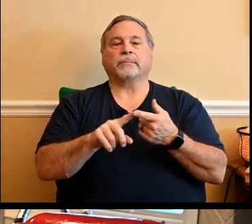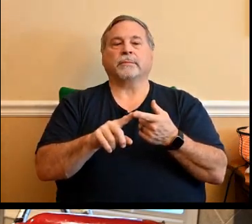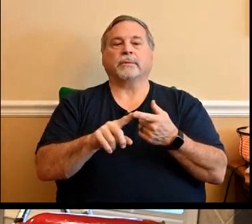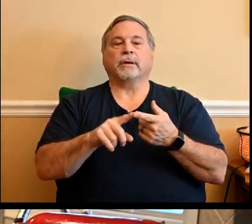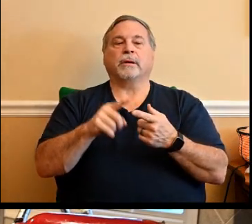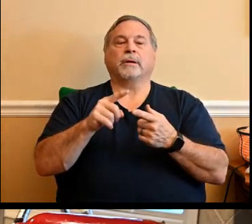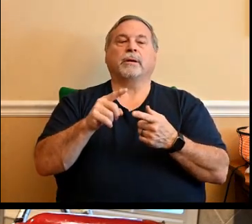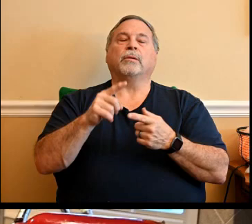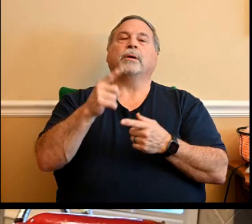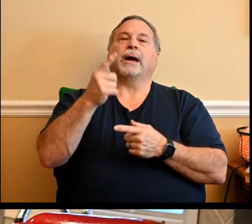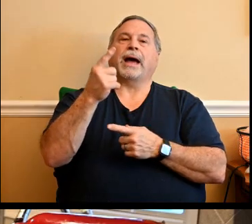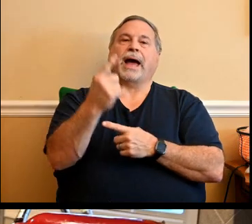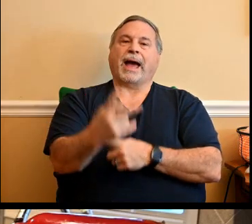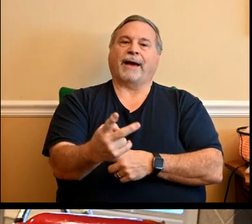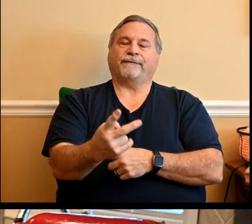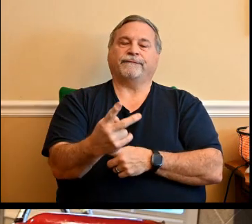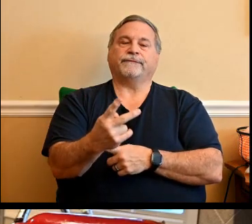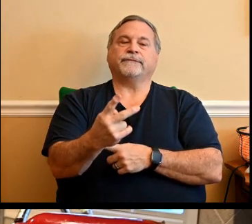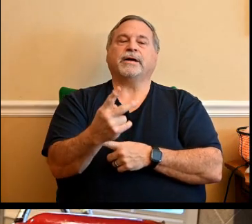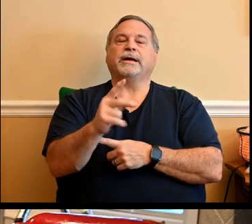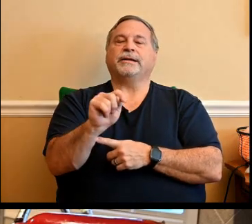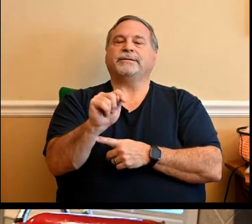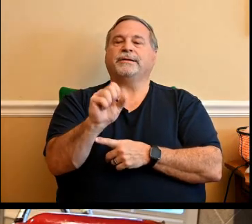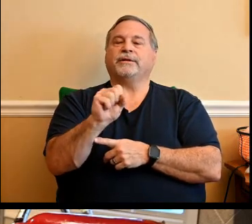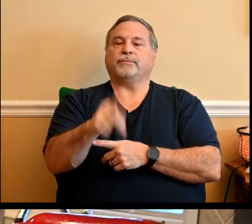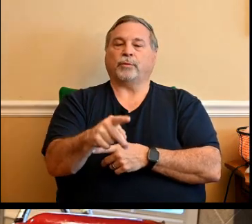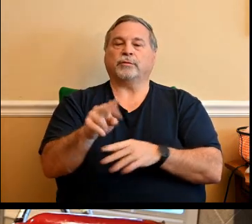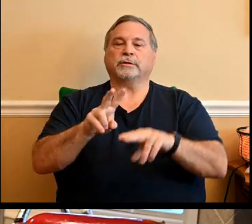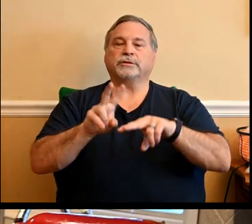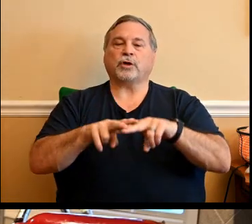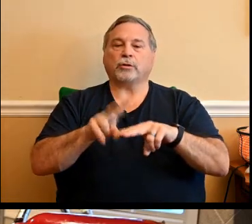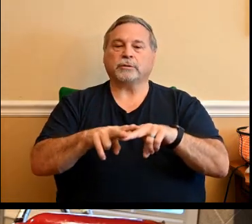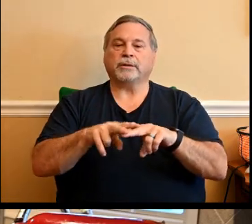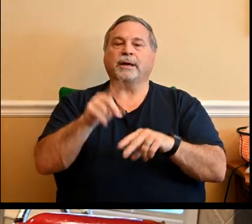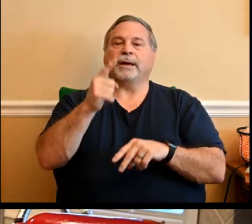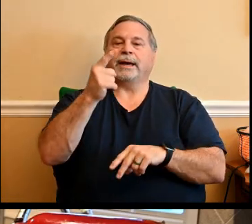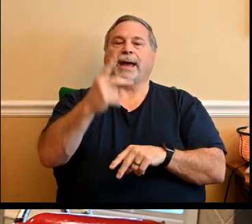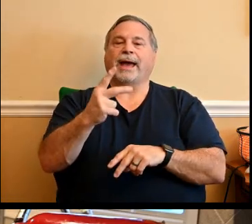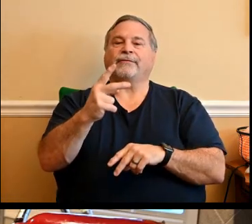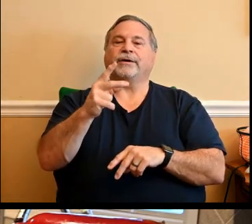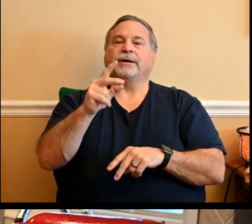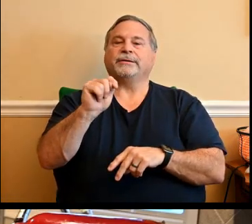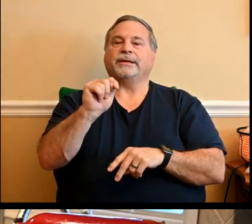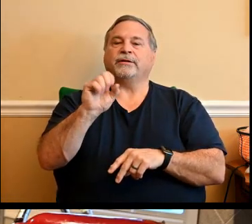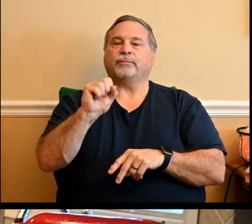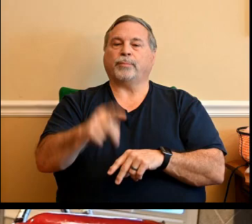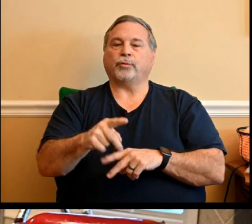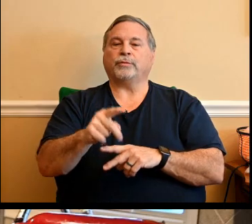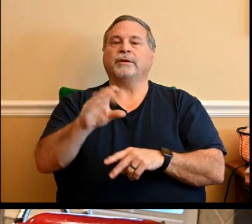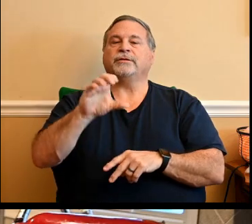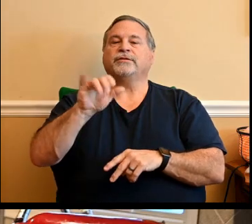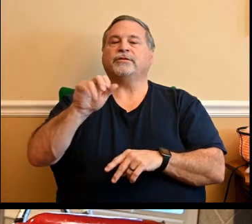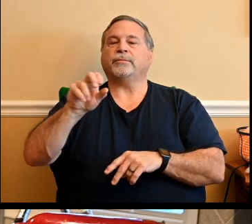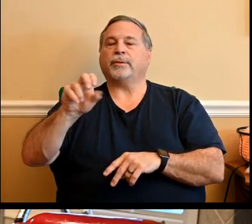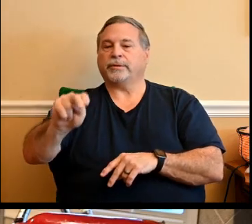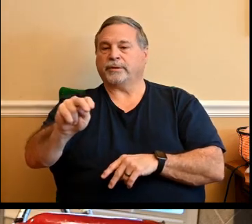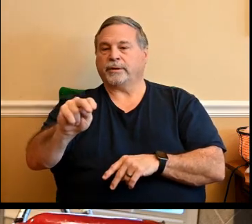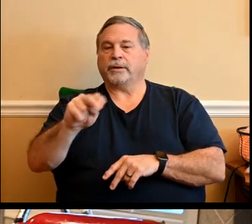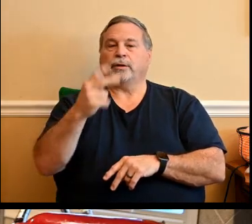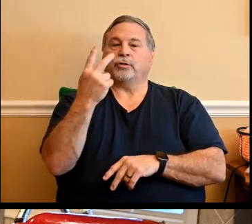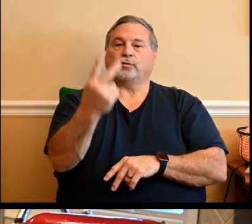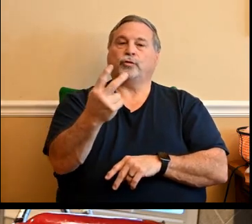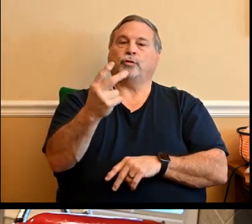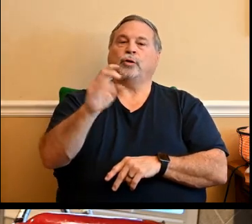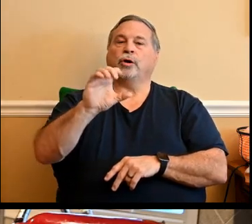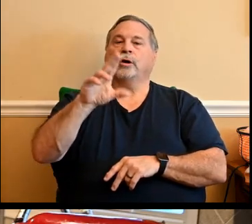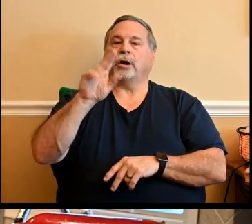recipe, 1/4 teaspoons. But we're adding in a half a teaspoon of salt, a half a teaspoon of cinnamon, and we're going to add in 2